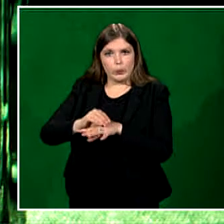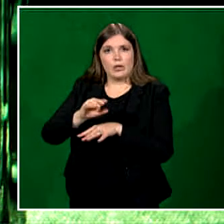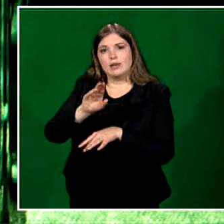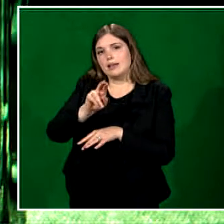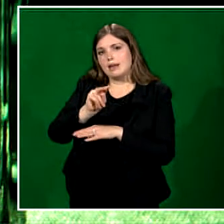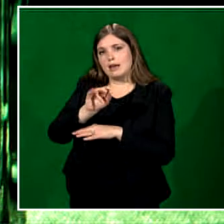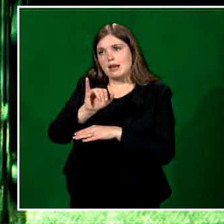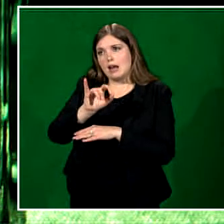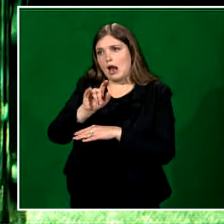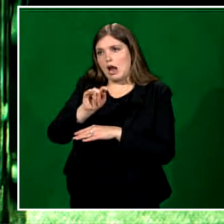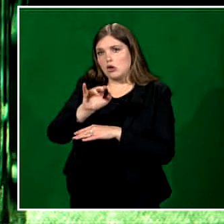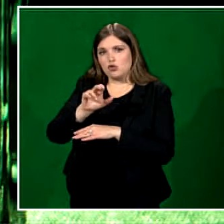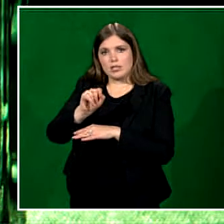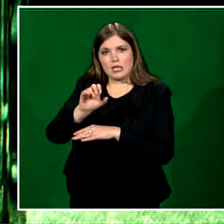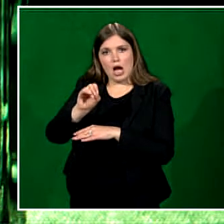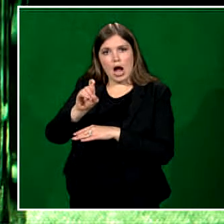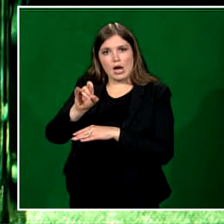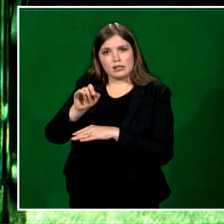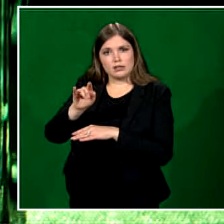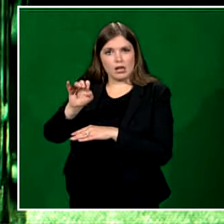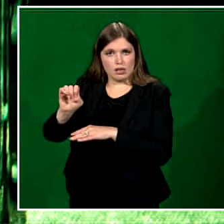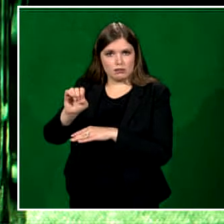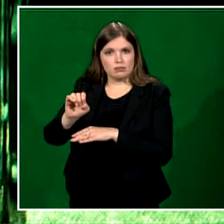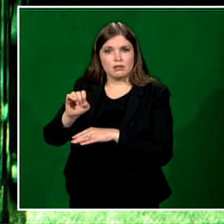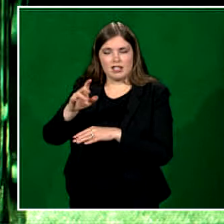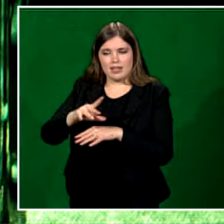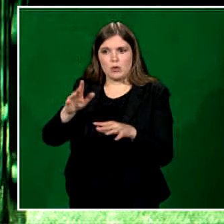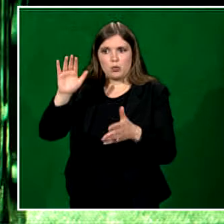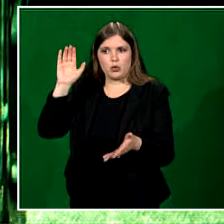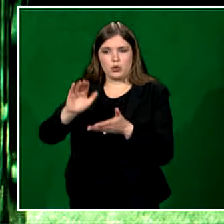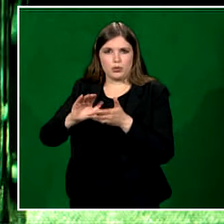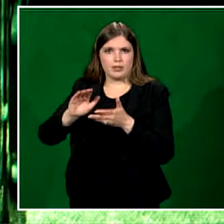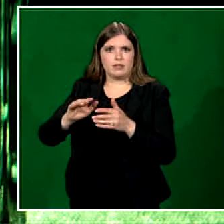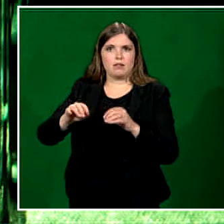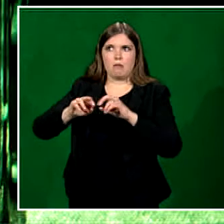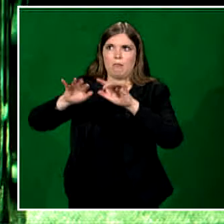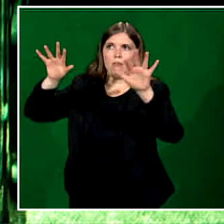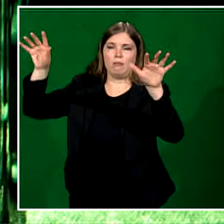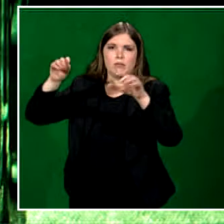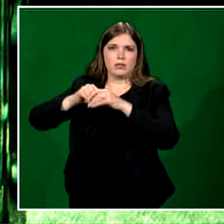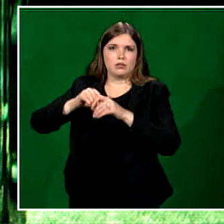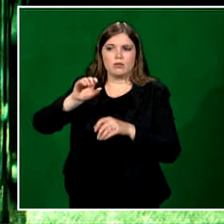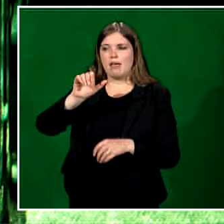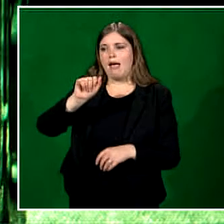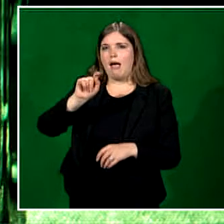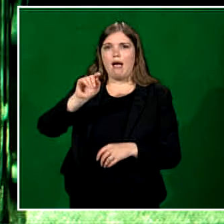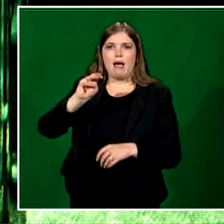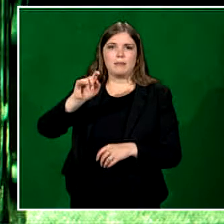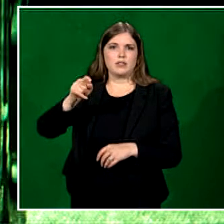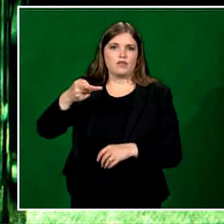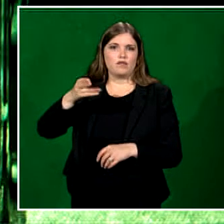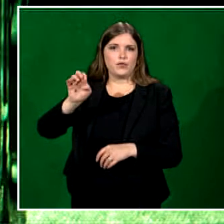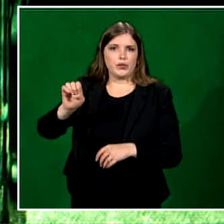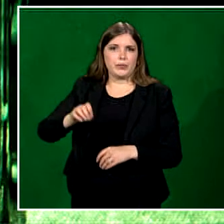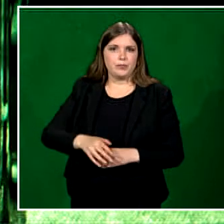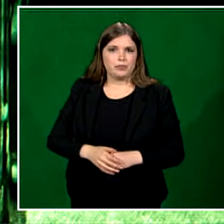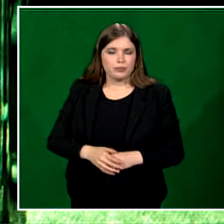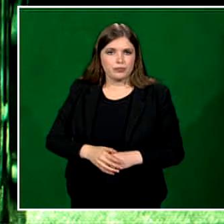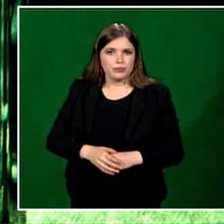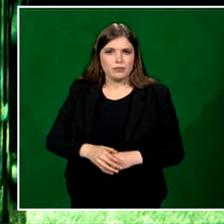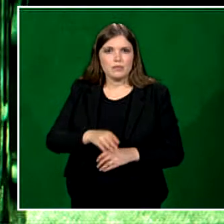into the atmosphere. Now, biochar has a lot of functional